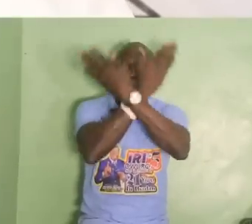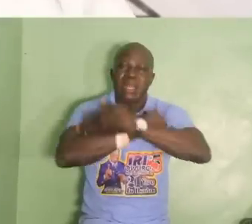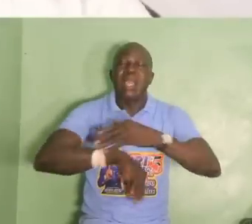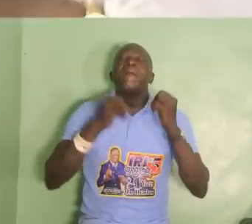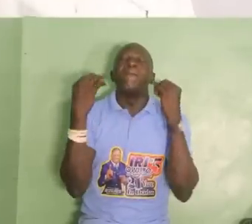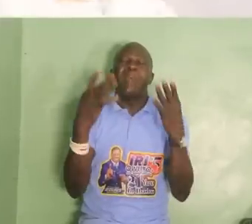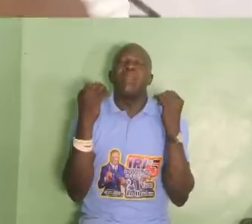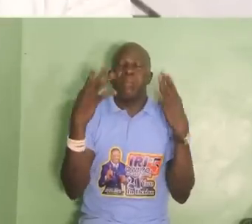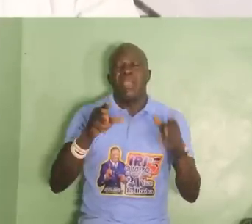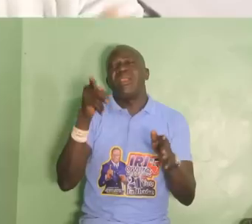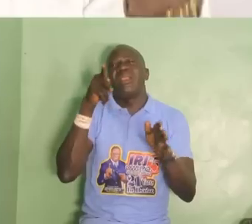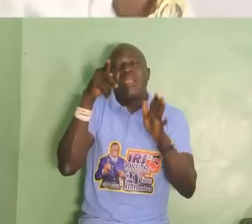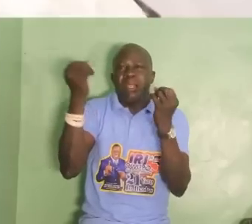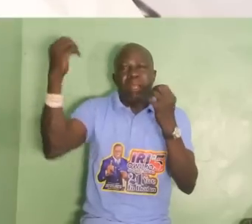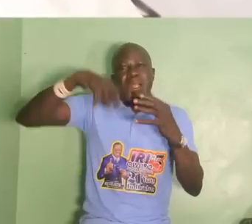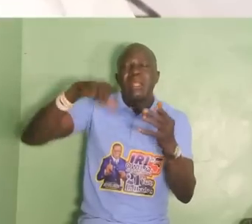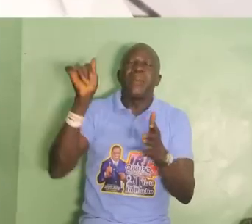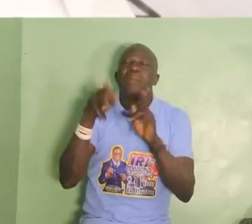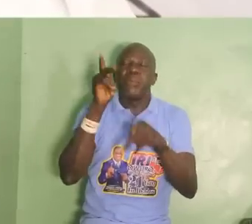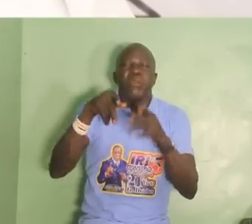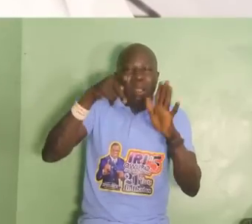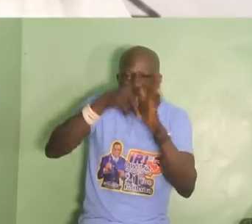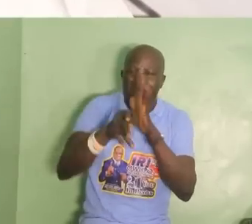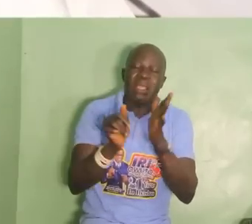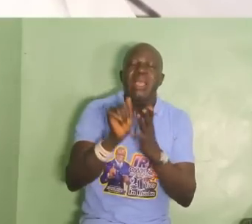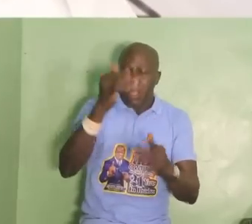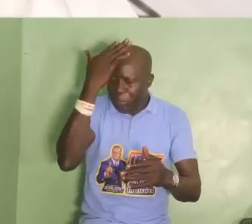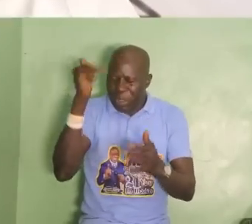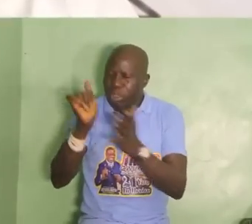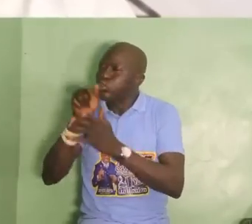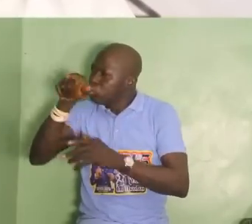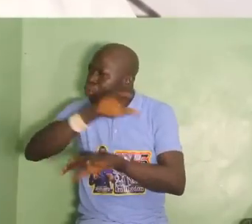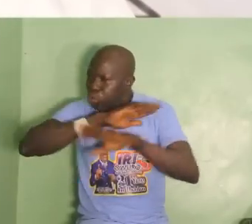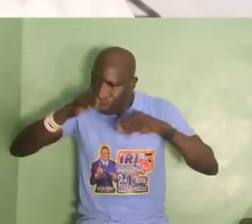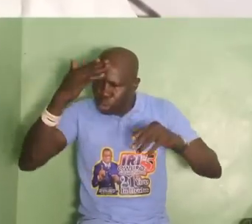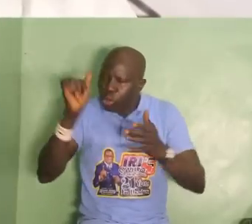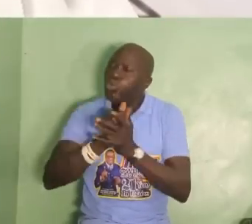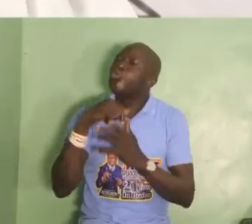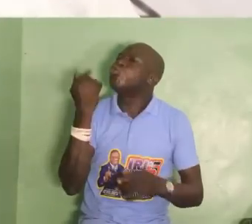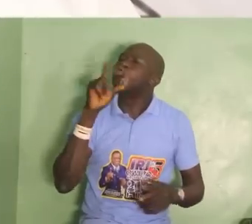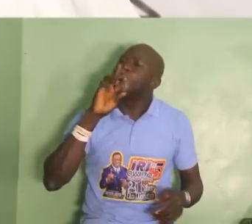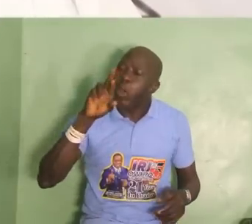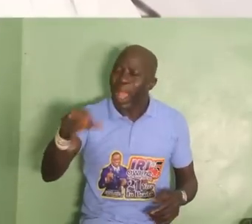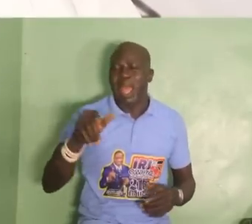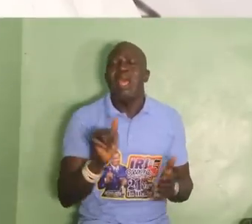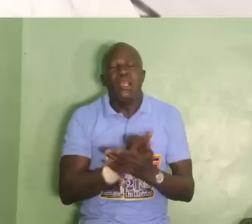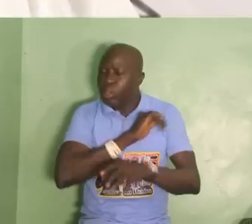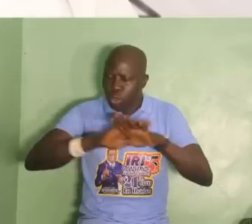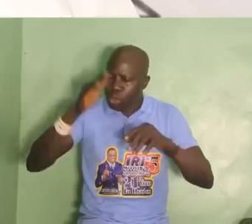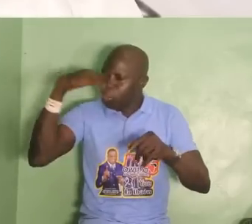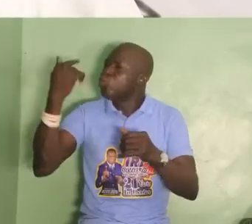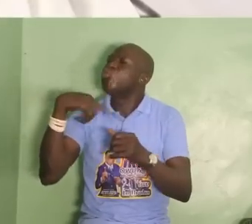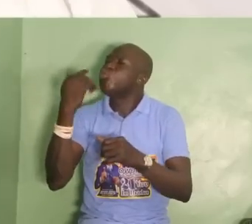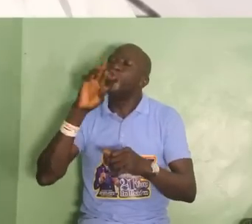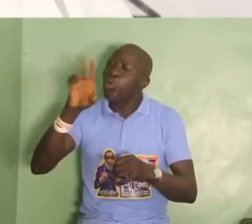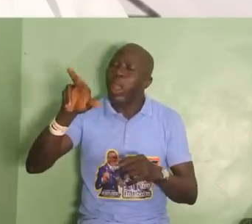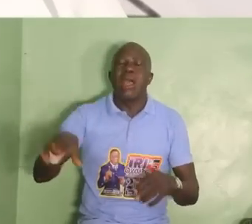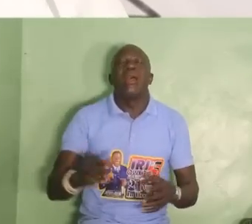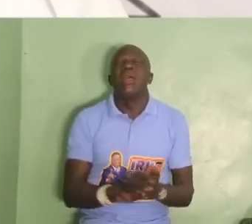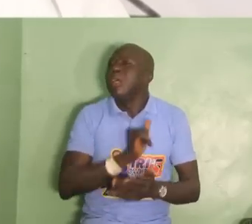that they will be great. Come on when they want dinner. It's as the destiny that they will be important. What's a pity? What's a pity? If you want busy, you're out of money. They came back to them